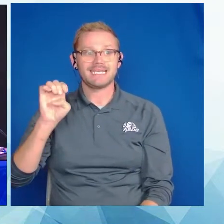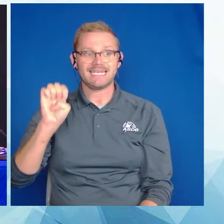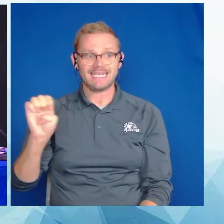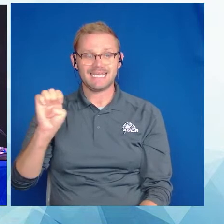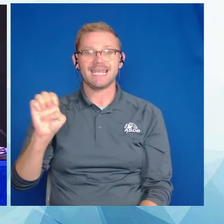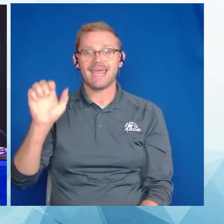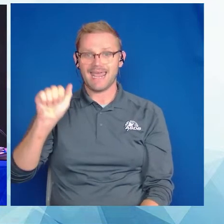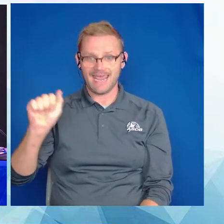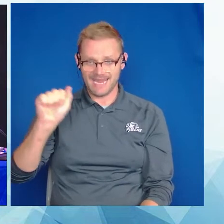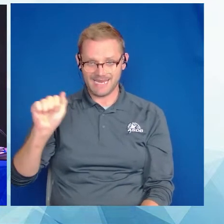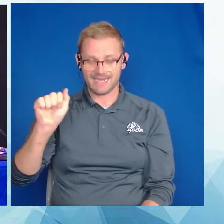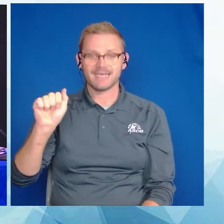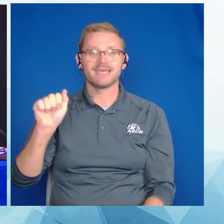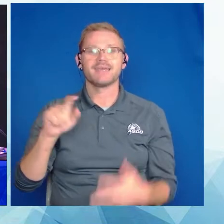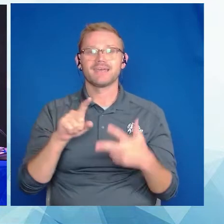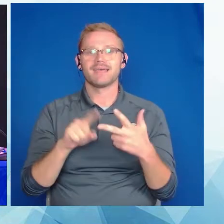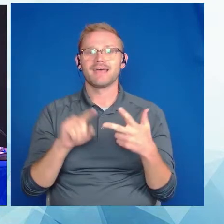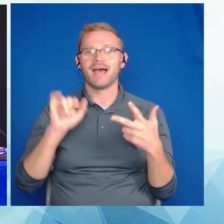GBEBA,